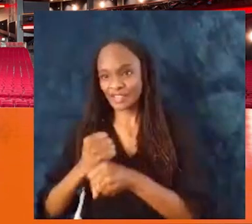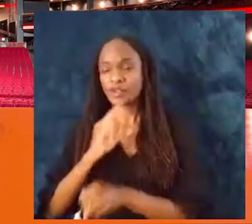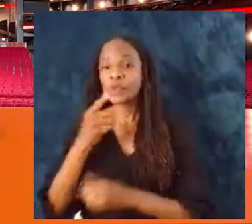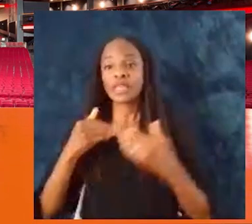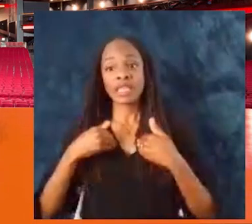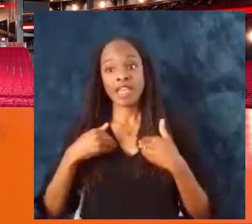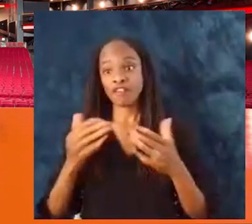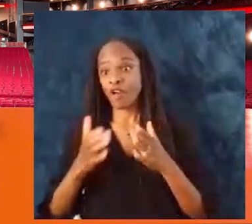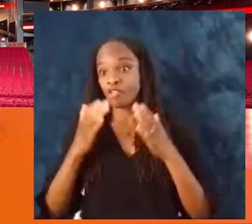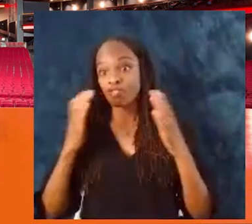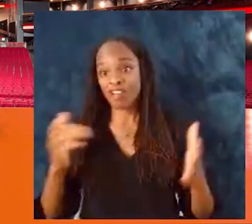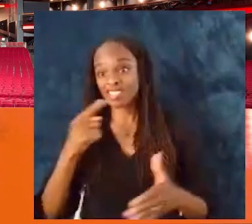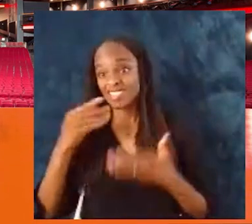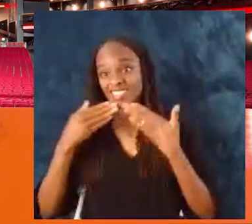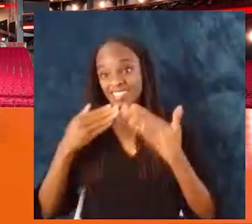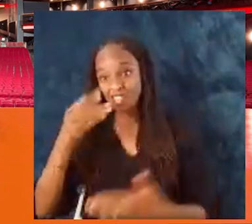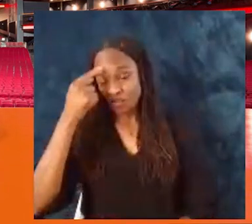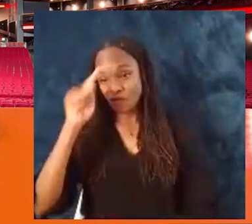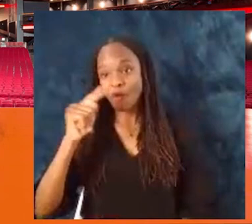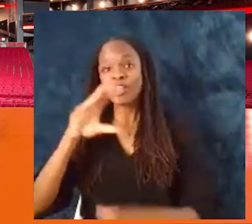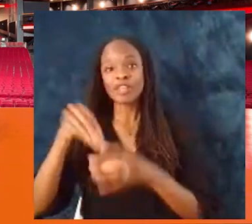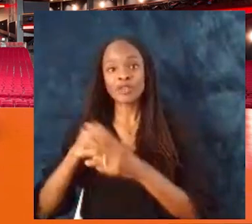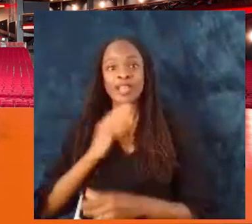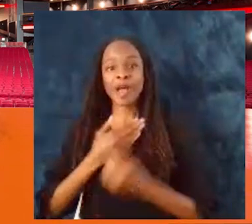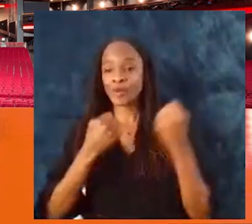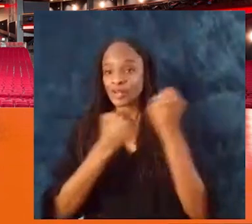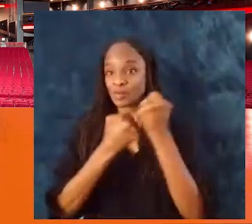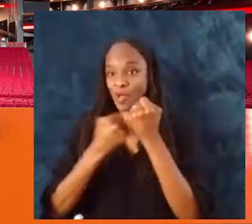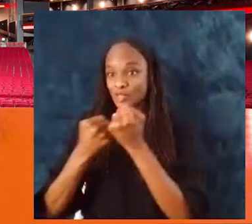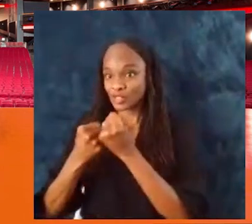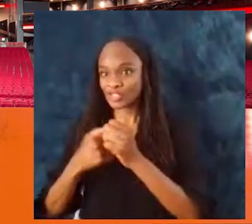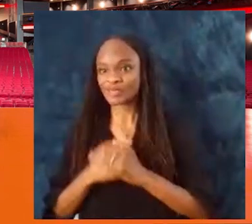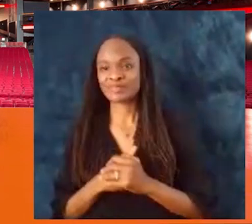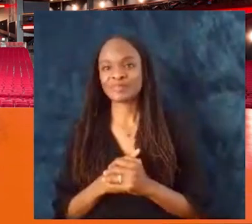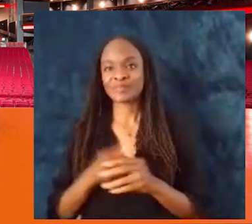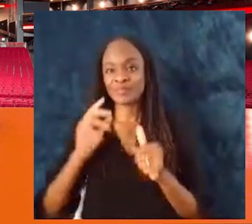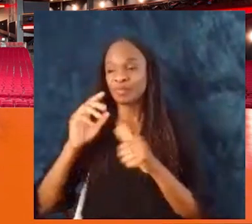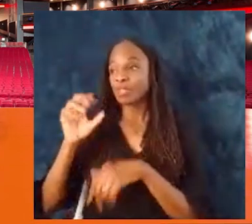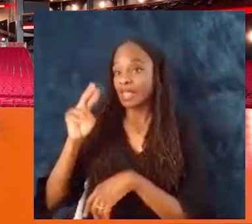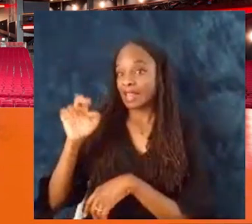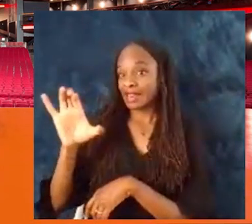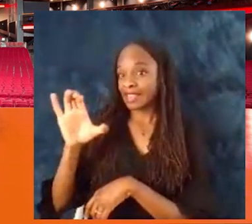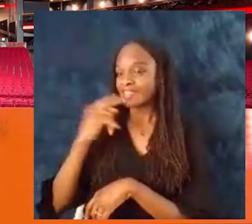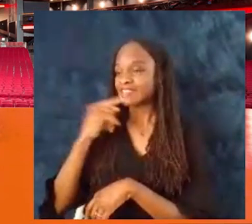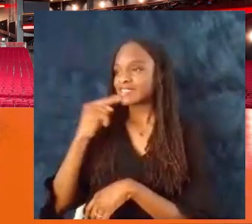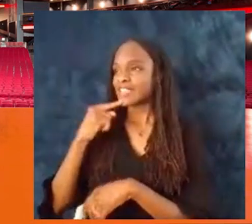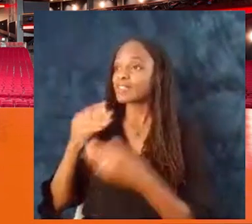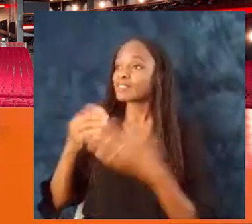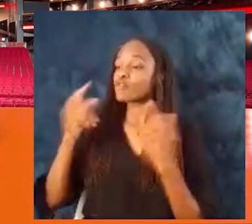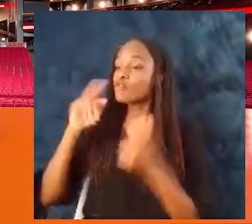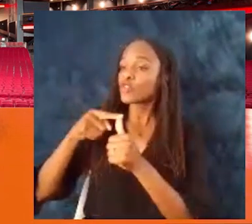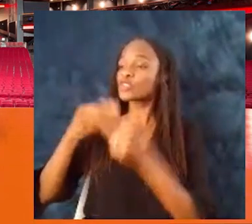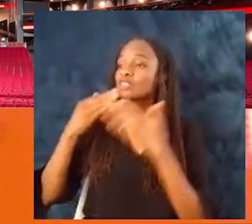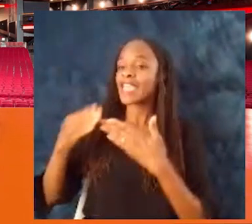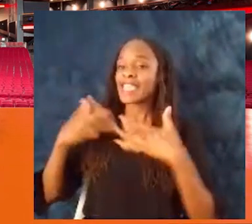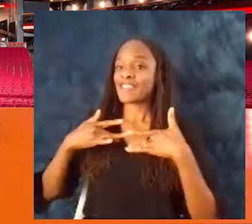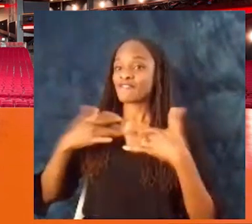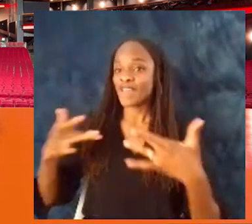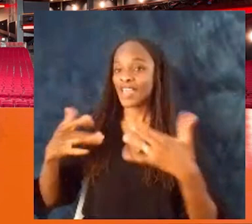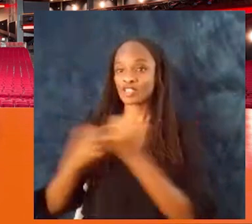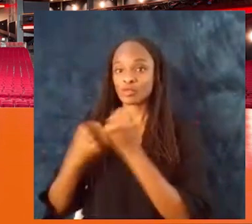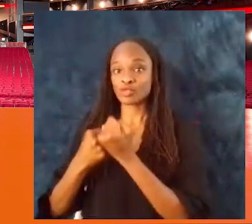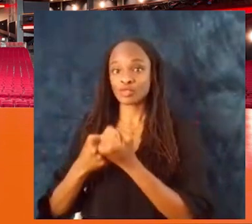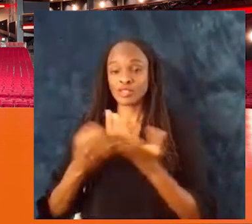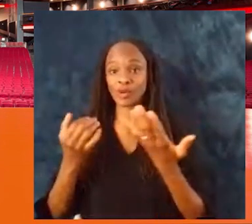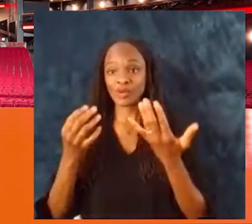be thankful for, including our sponsors. Yes. First up, I'd like to thank our event sponsors. You know, we're coming to you live